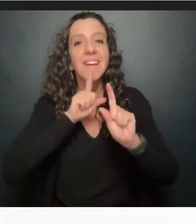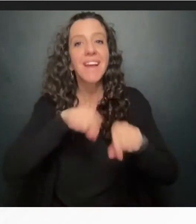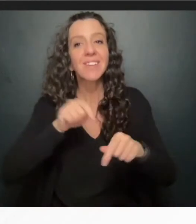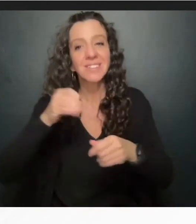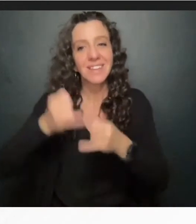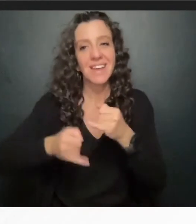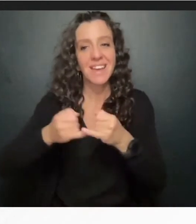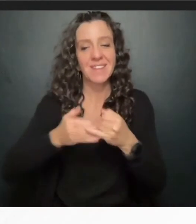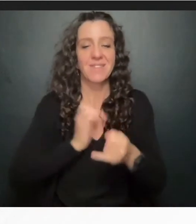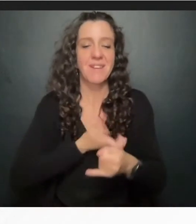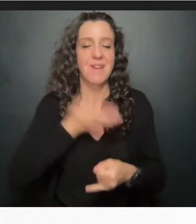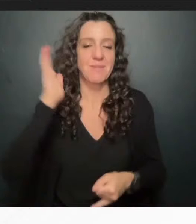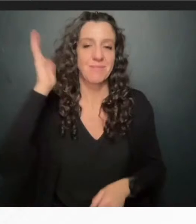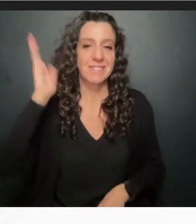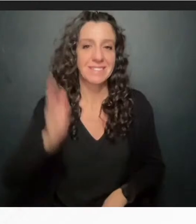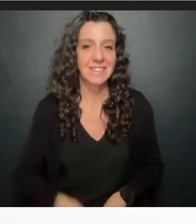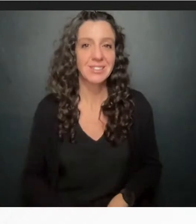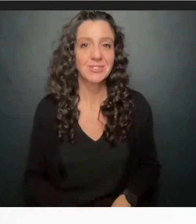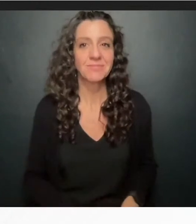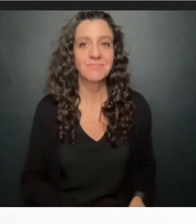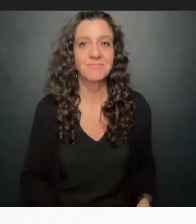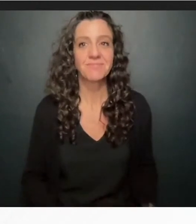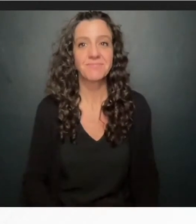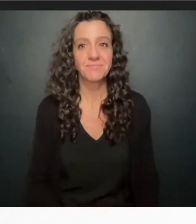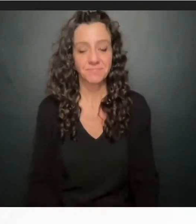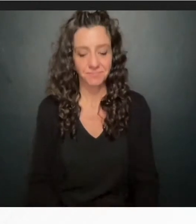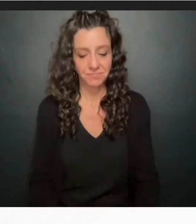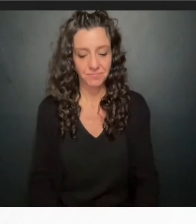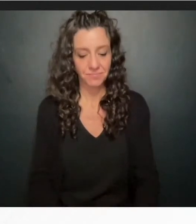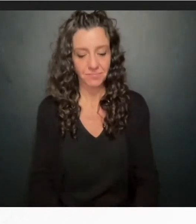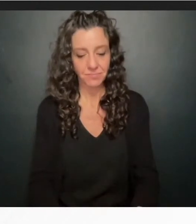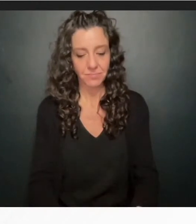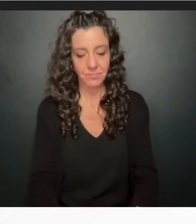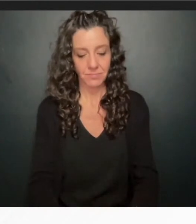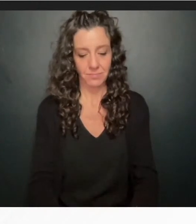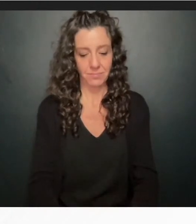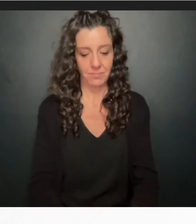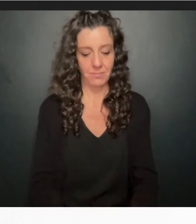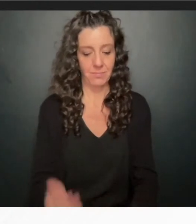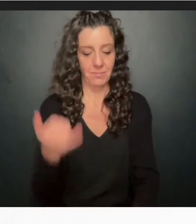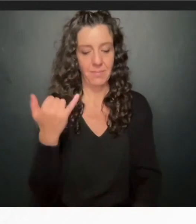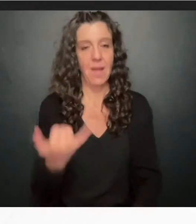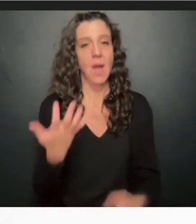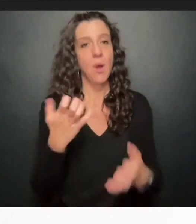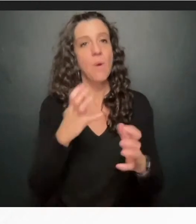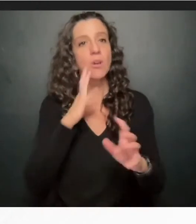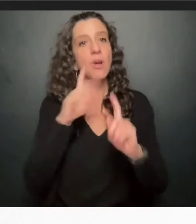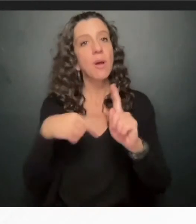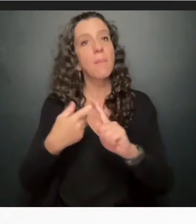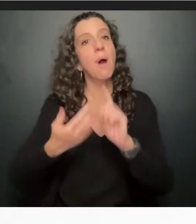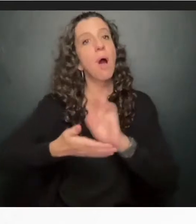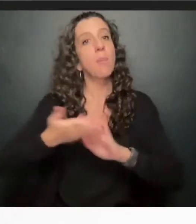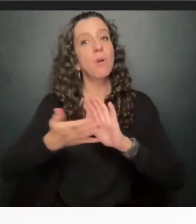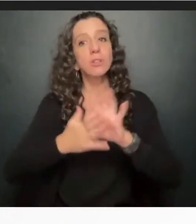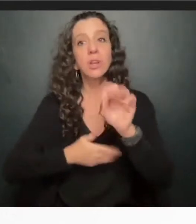our presentation. Next, we'll go to an operational update from operations.